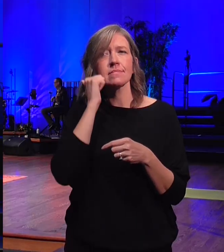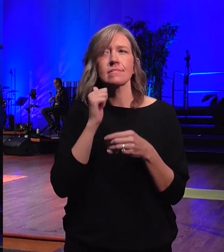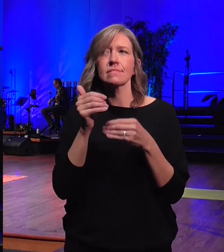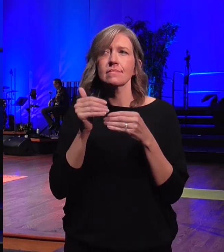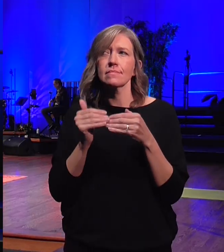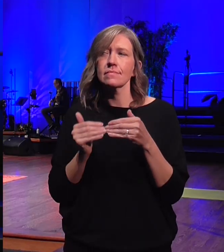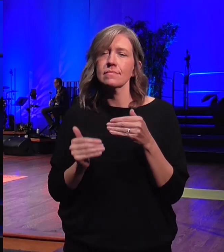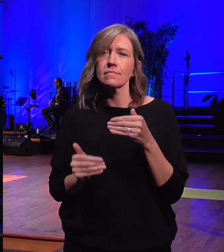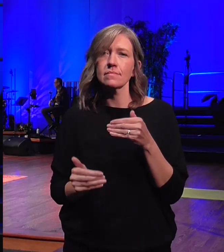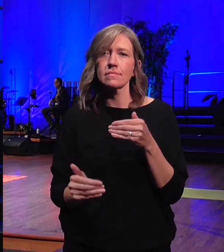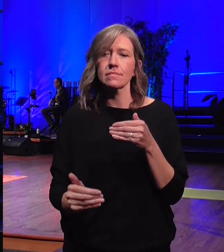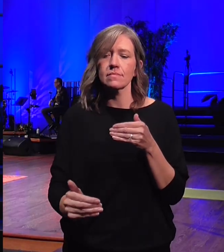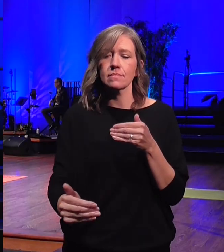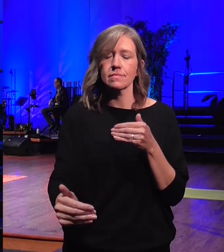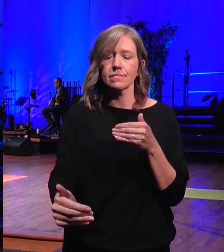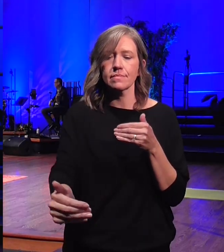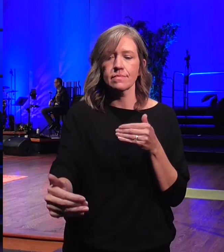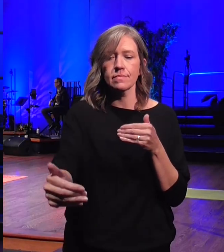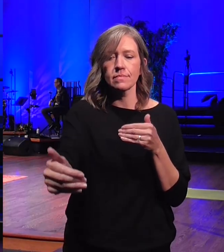every day.